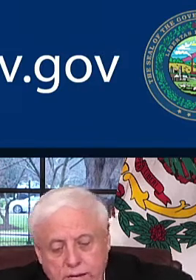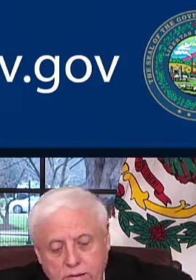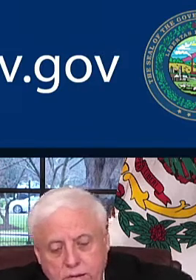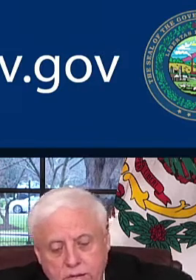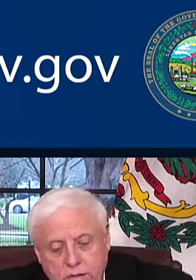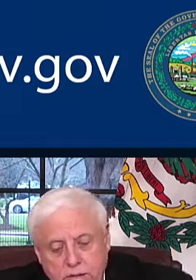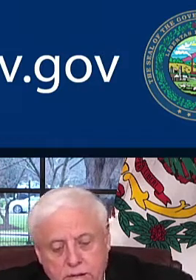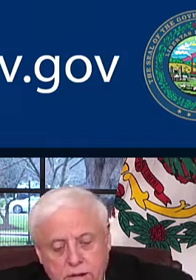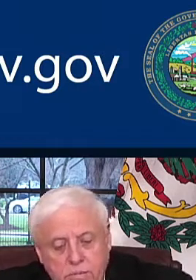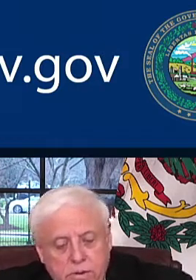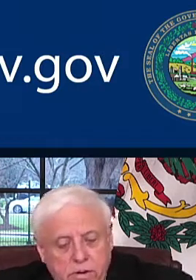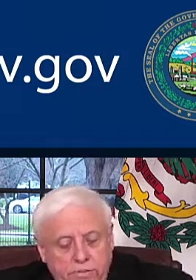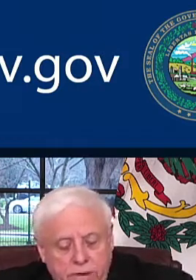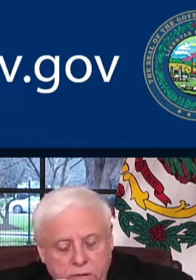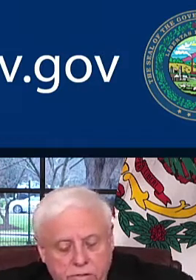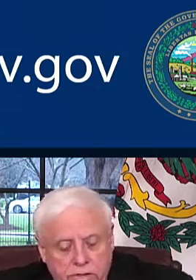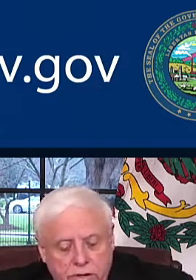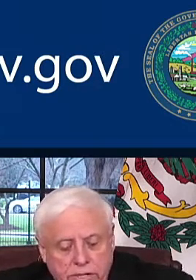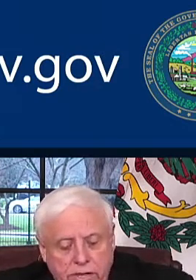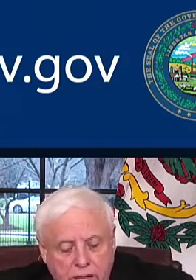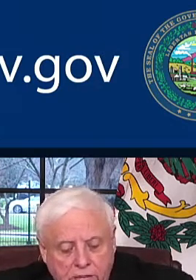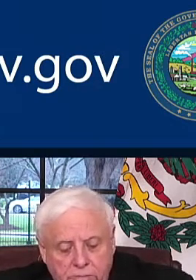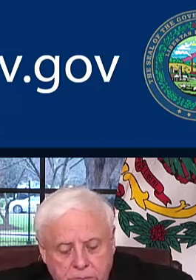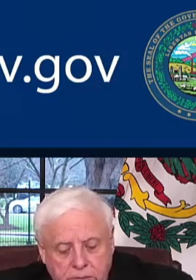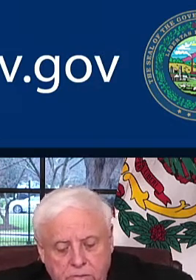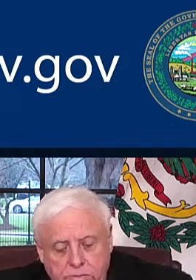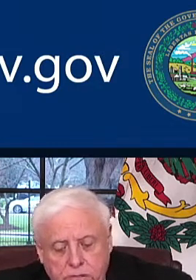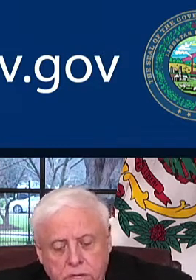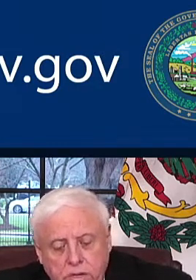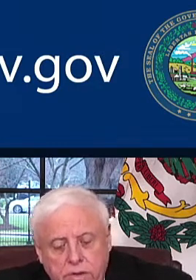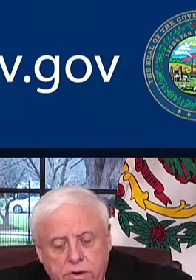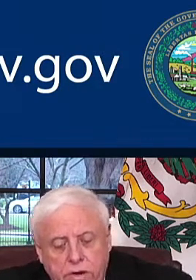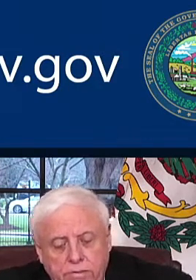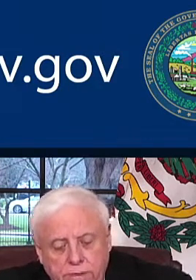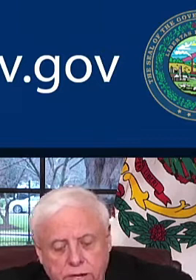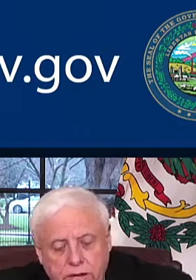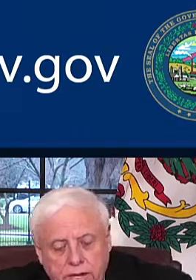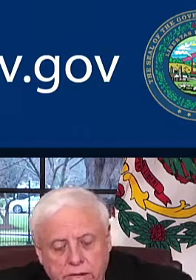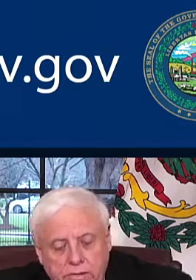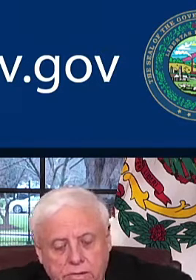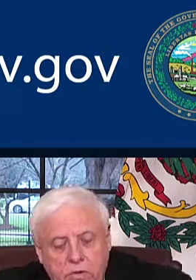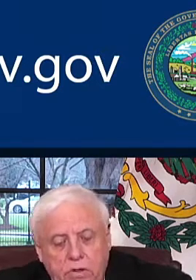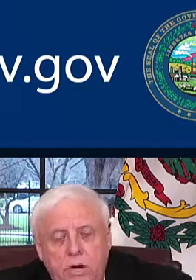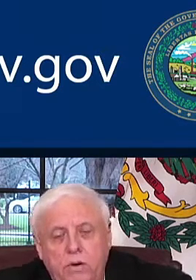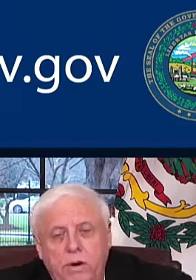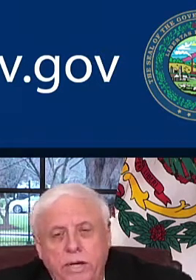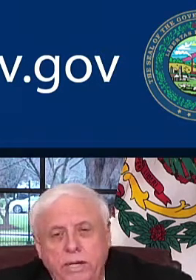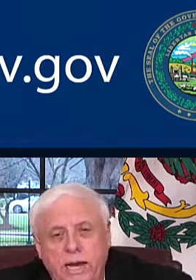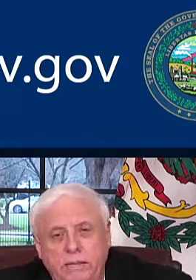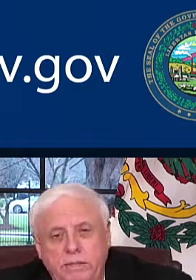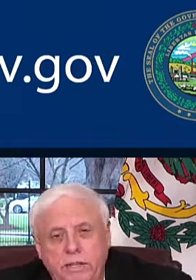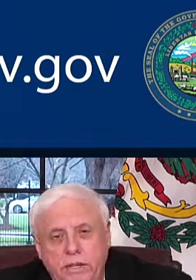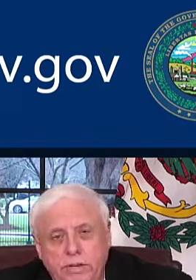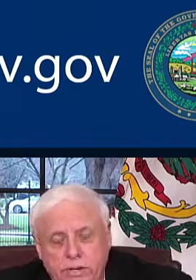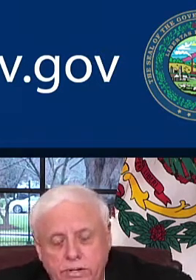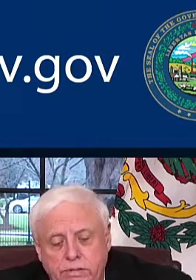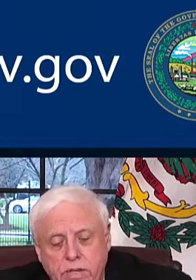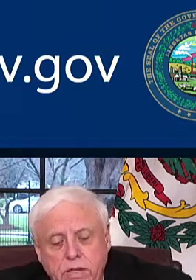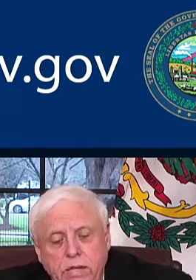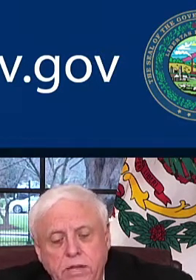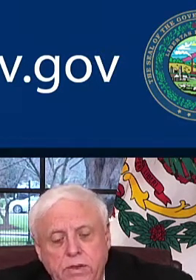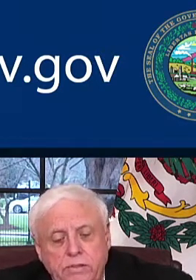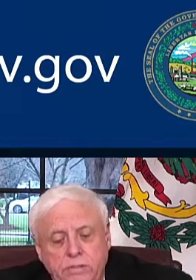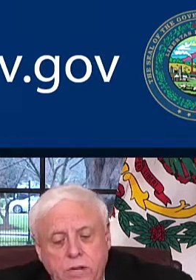Right now, the number of folks that are in the hospitals that are on ventilators or in the ICU